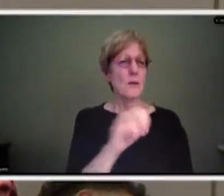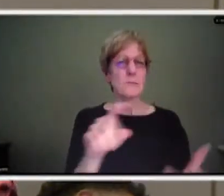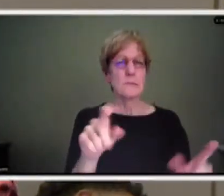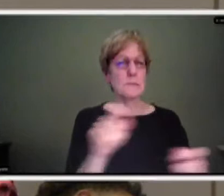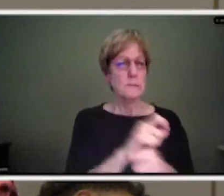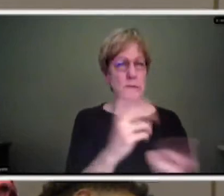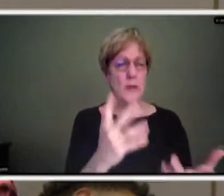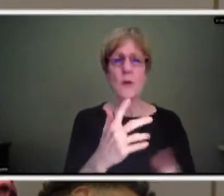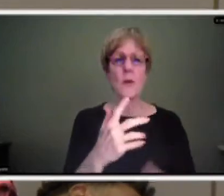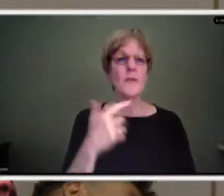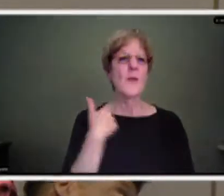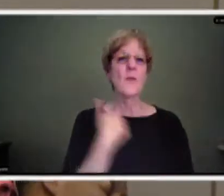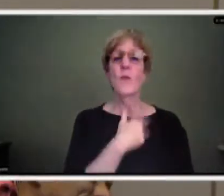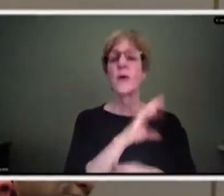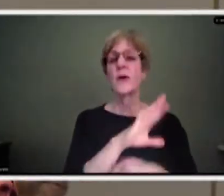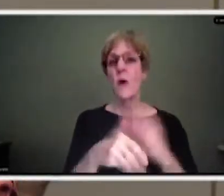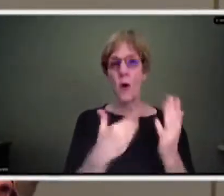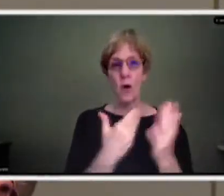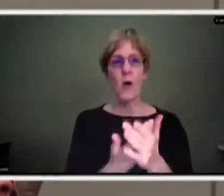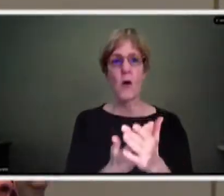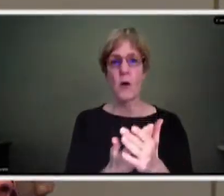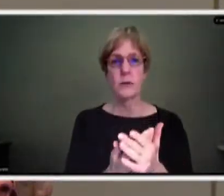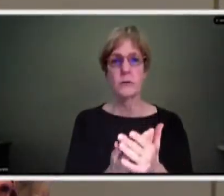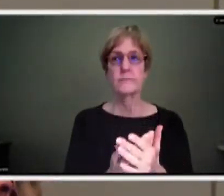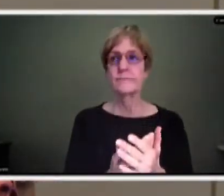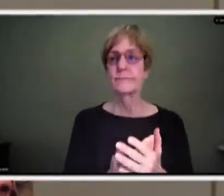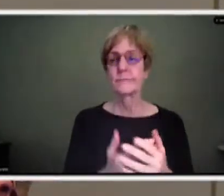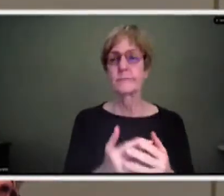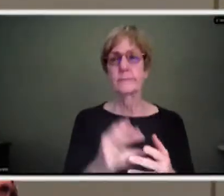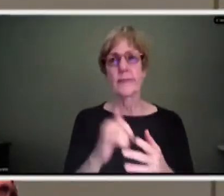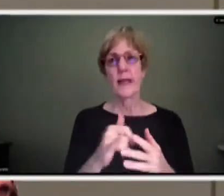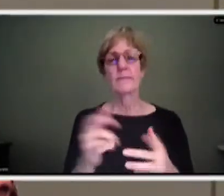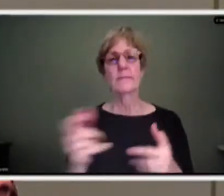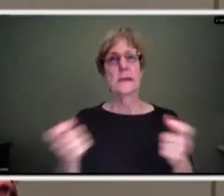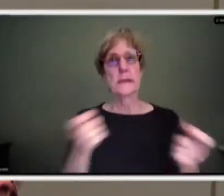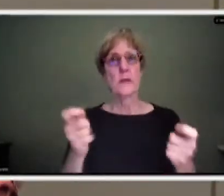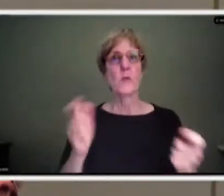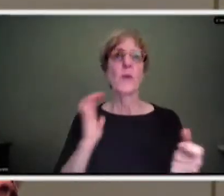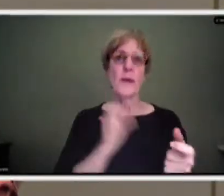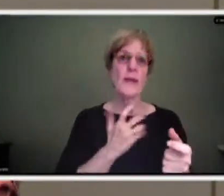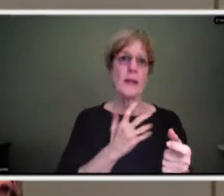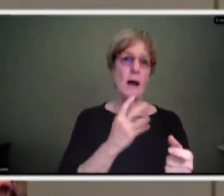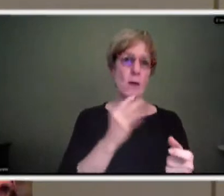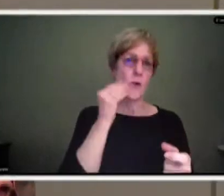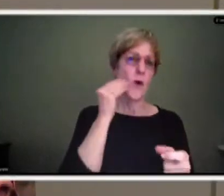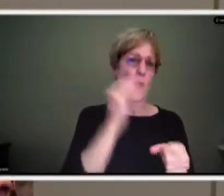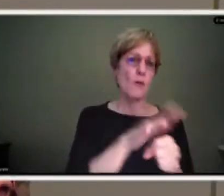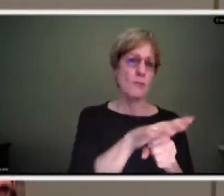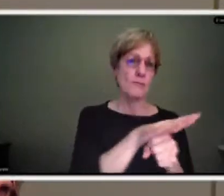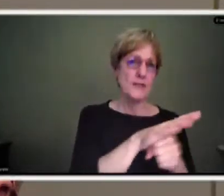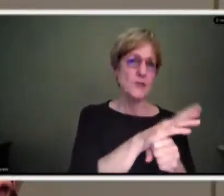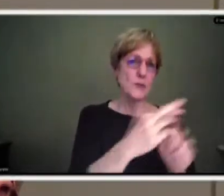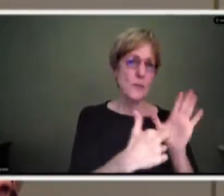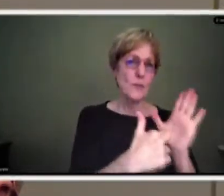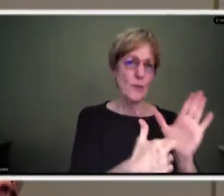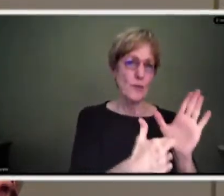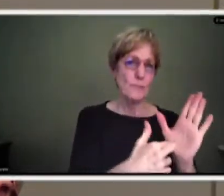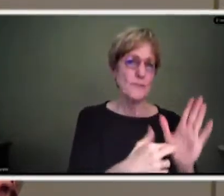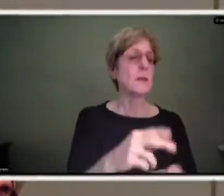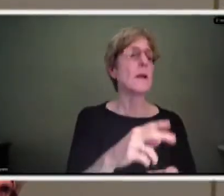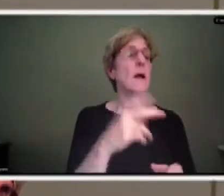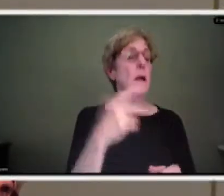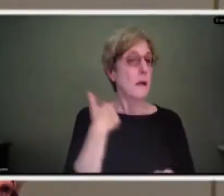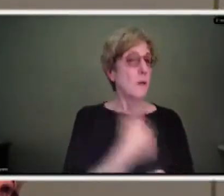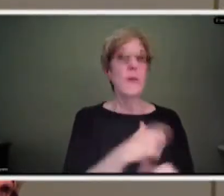all have to deal with in our districts. And so that's something I think we can address.